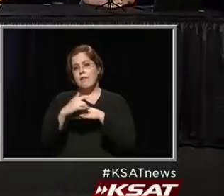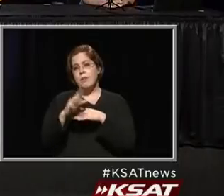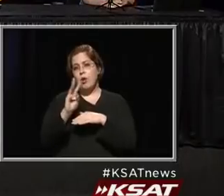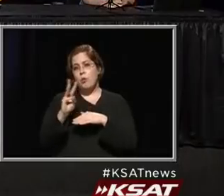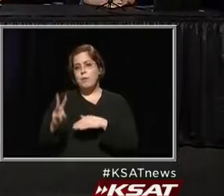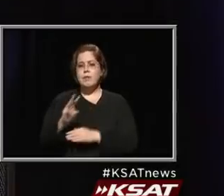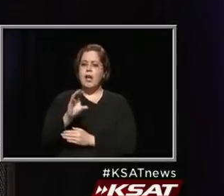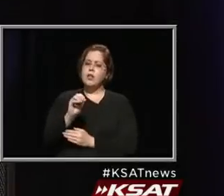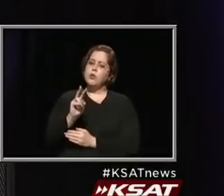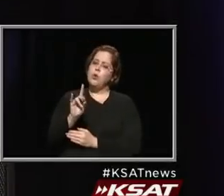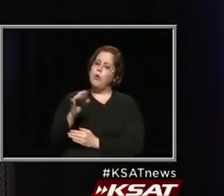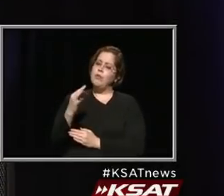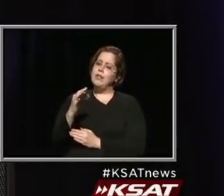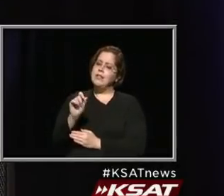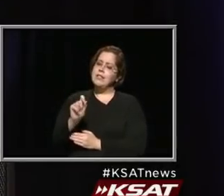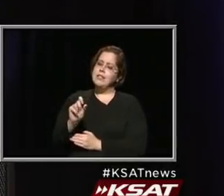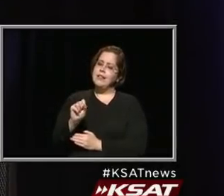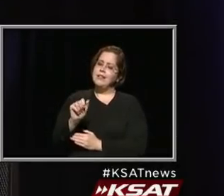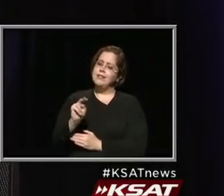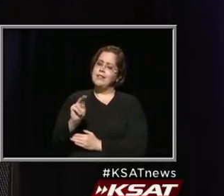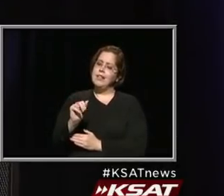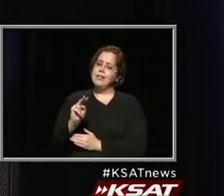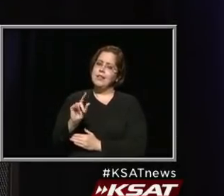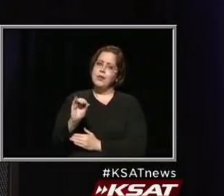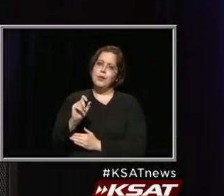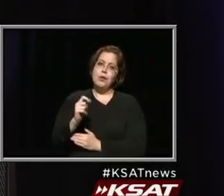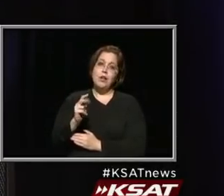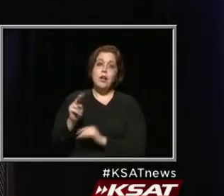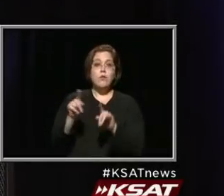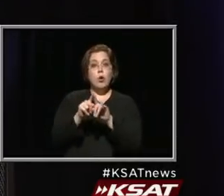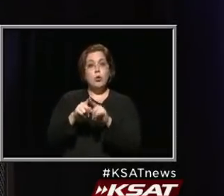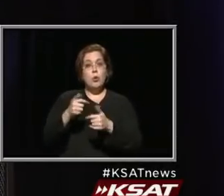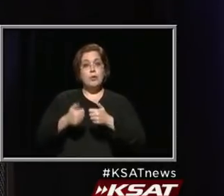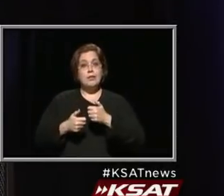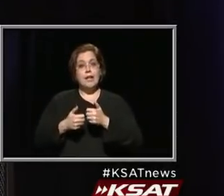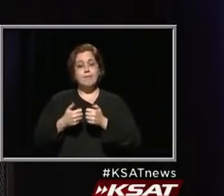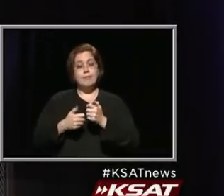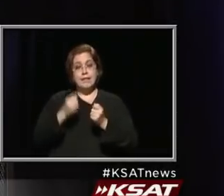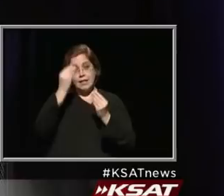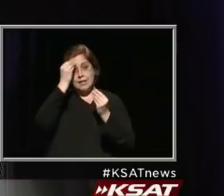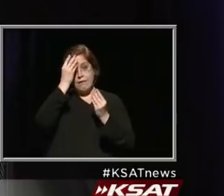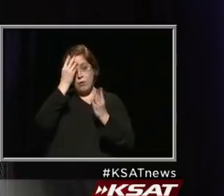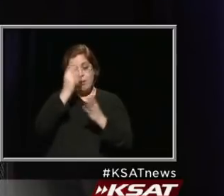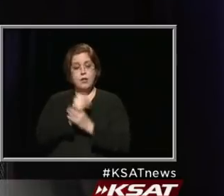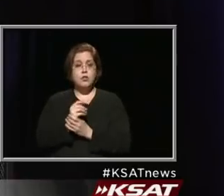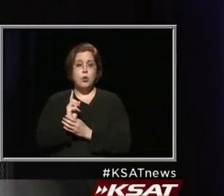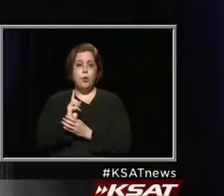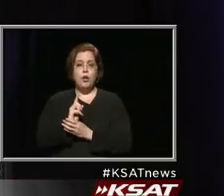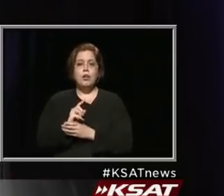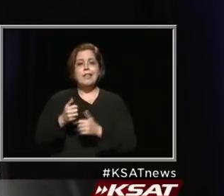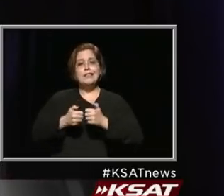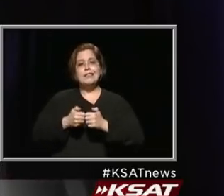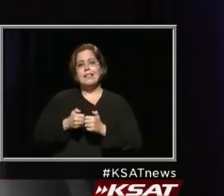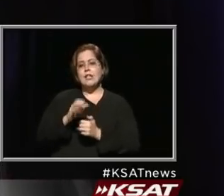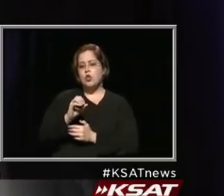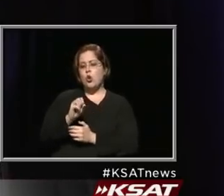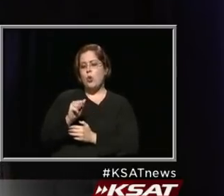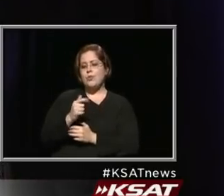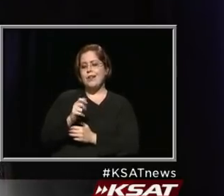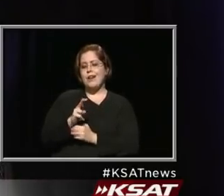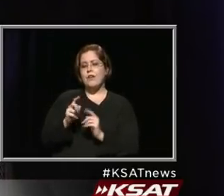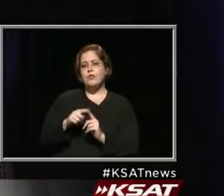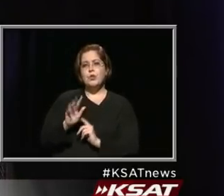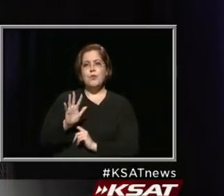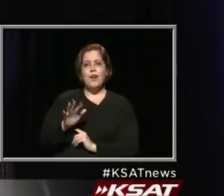at covid19.sanantonio.gov. You can also sign up for text updates on COVID-19 by texting COSAGOV